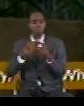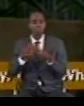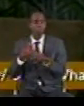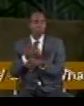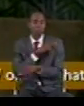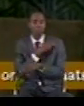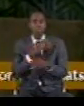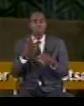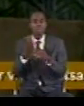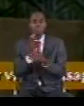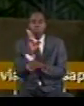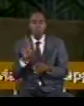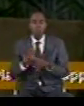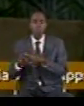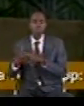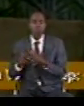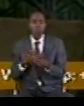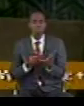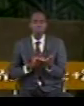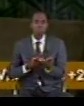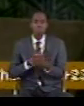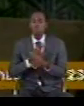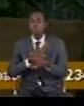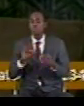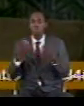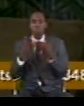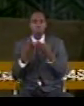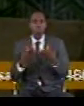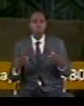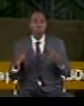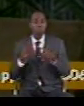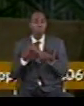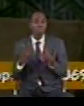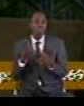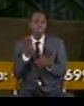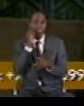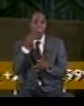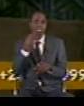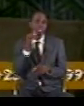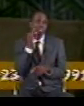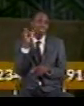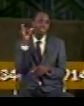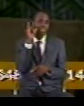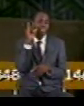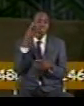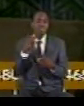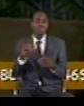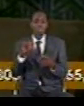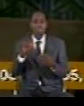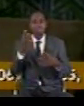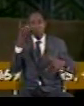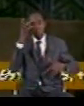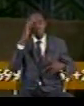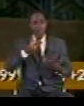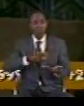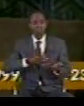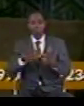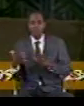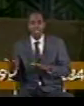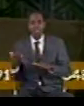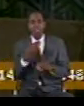but there was no solution. But she said, yesterday, it died, and